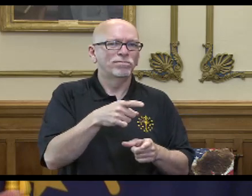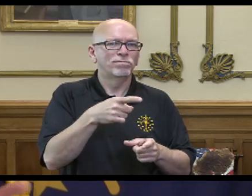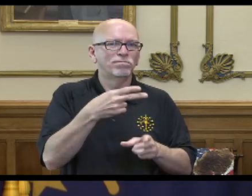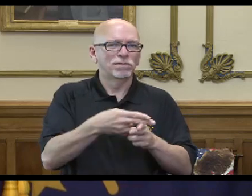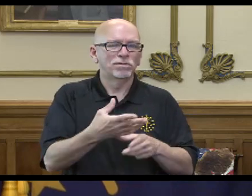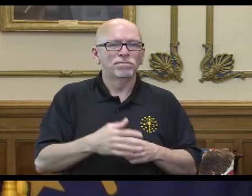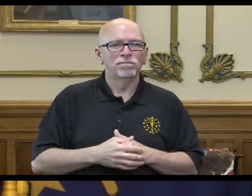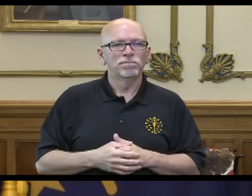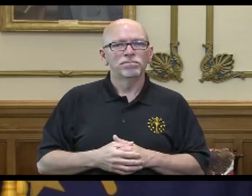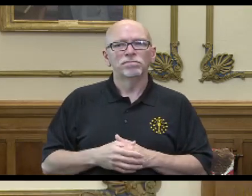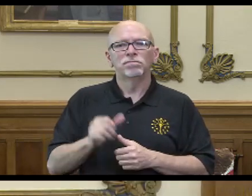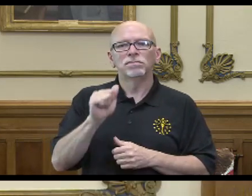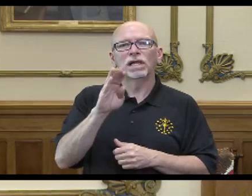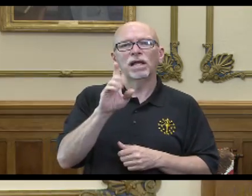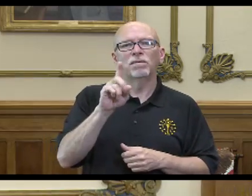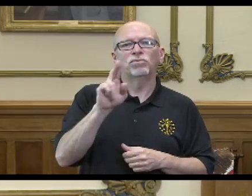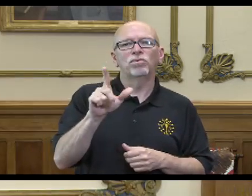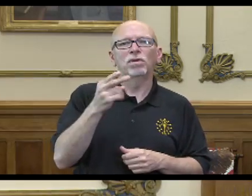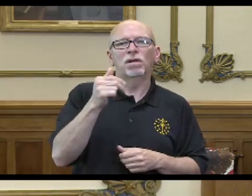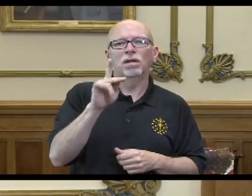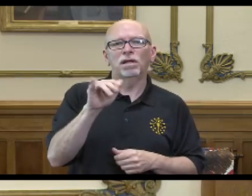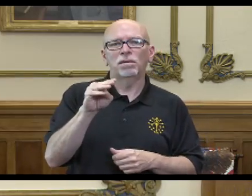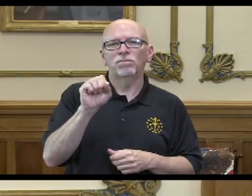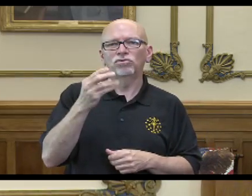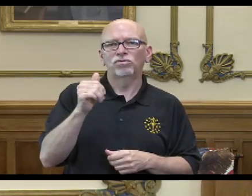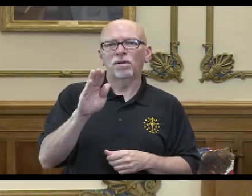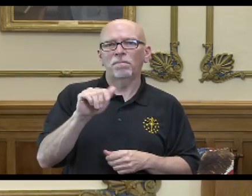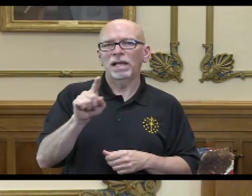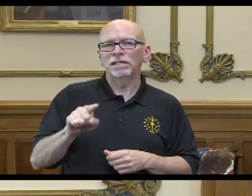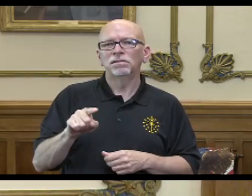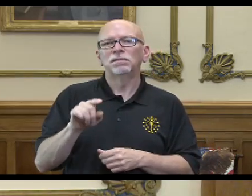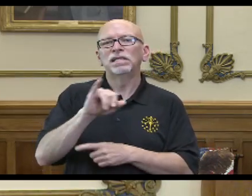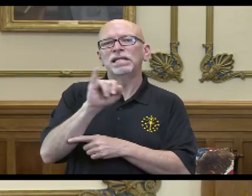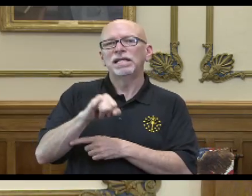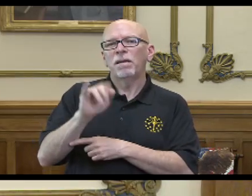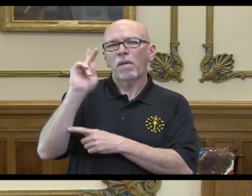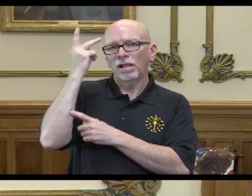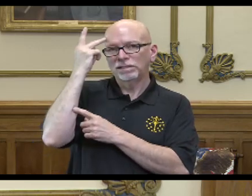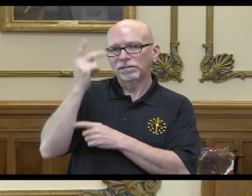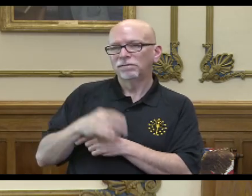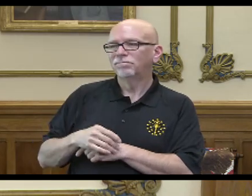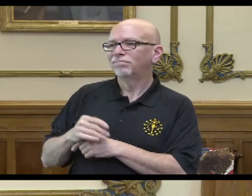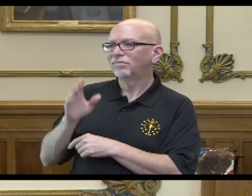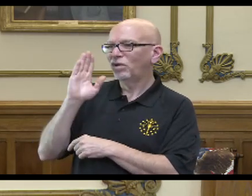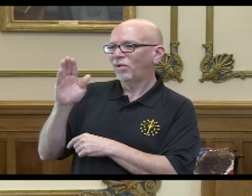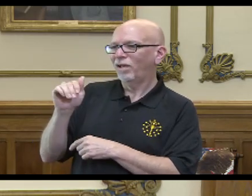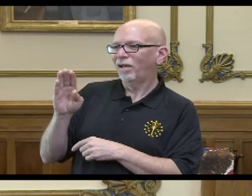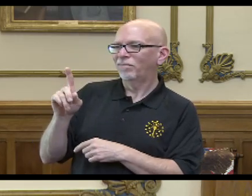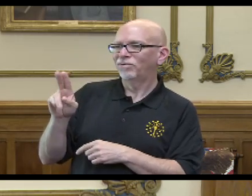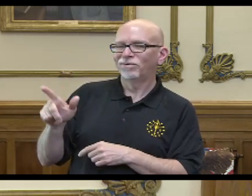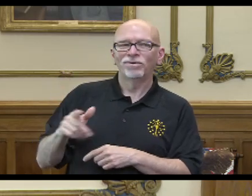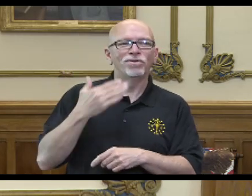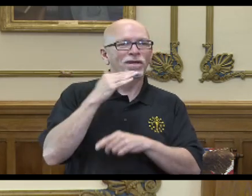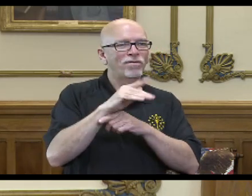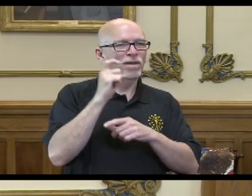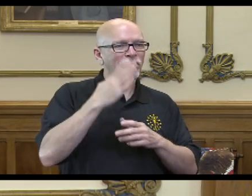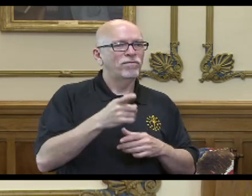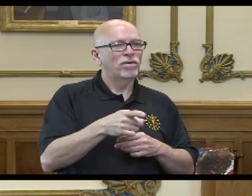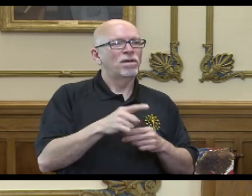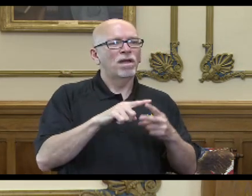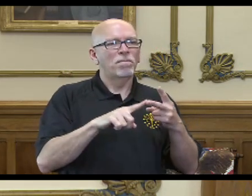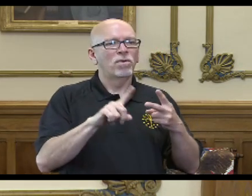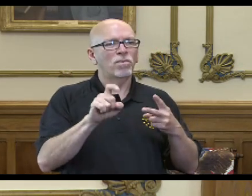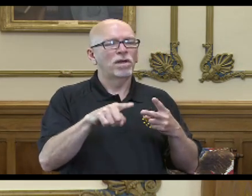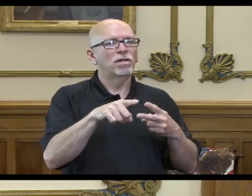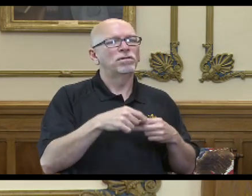programs. Abdul Hakim Shabazz, Indy Politics. Afternoon, Abdul. Good afternoon, Governor. A couple